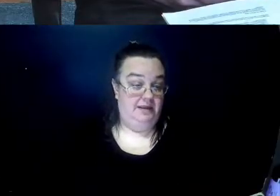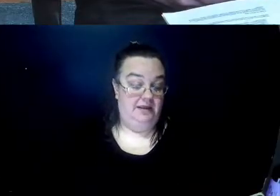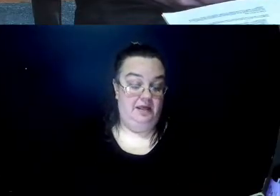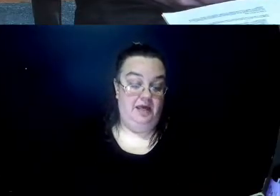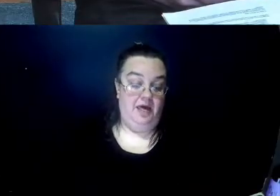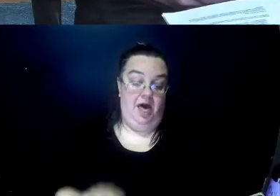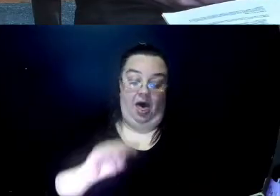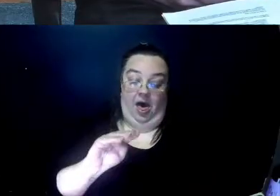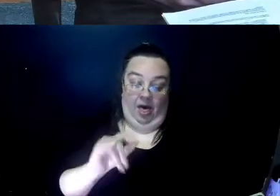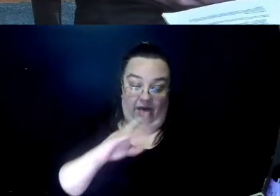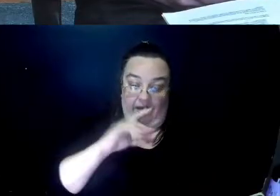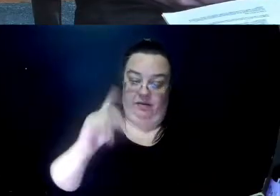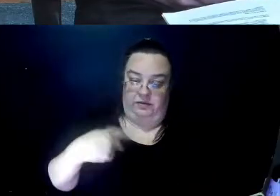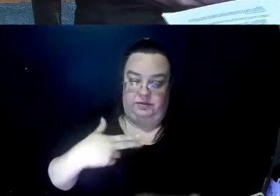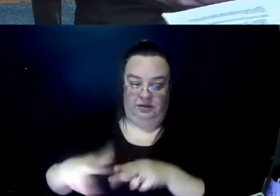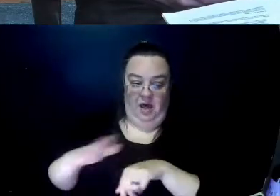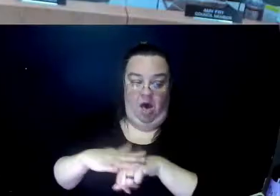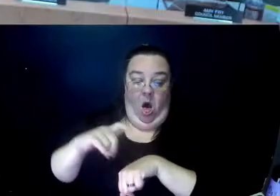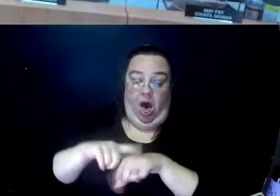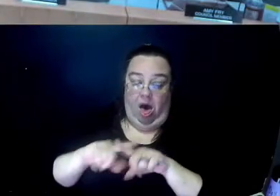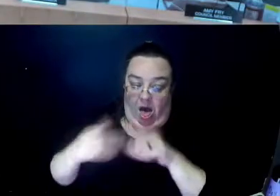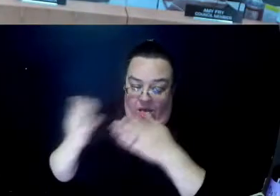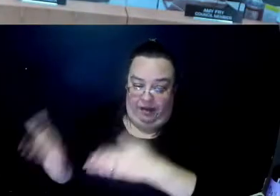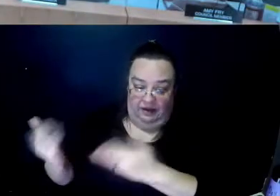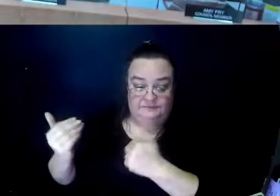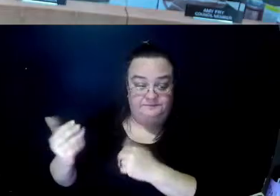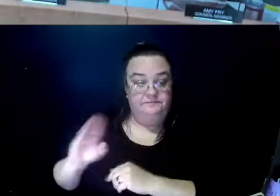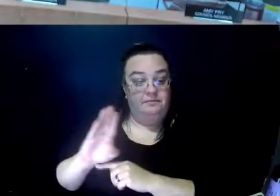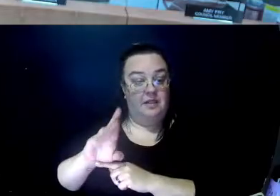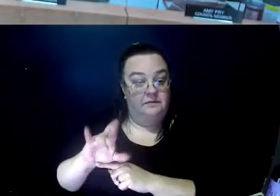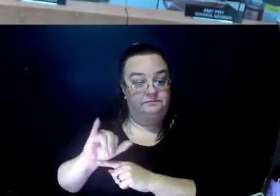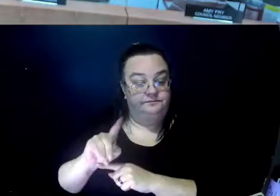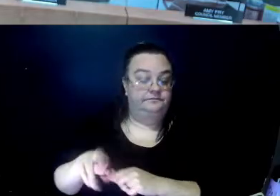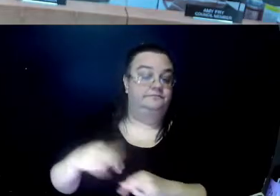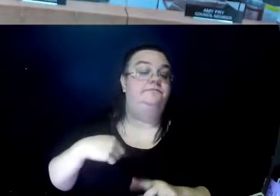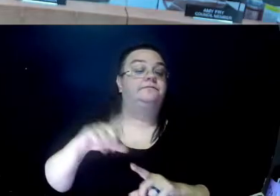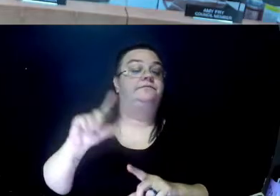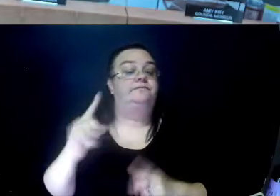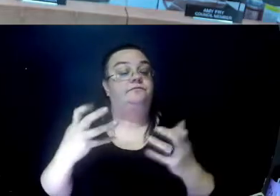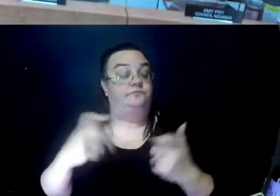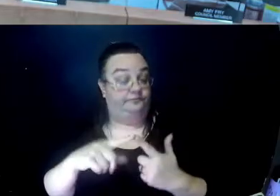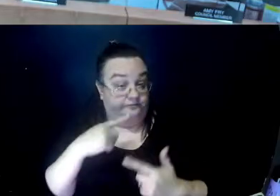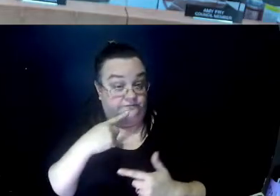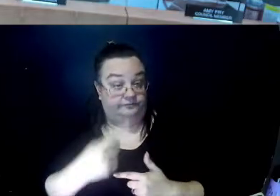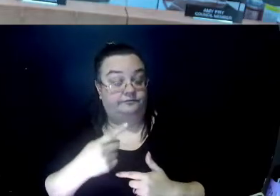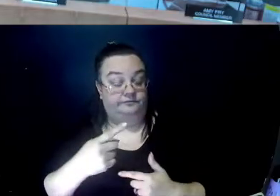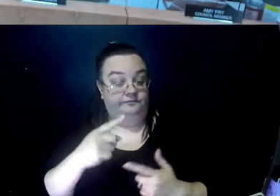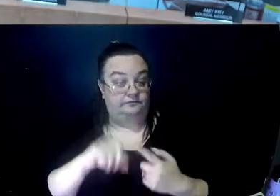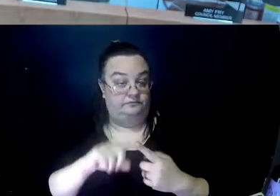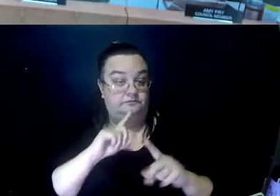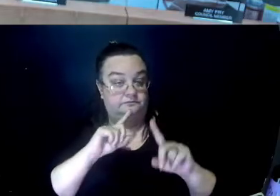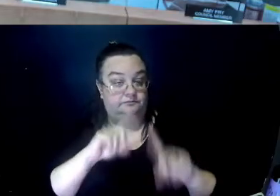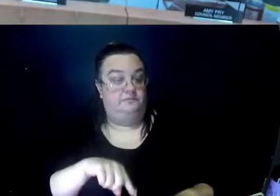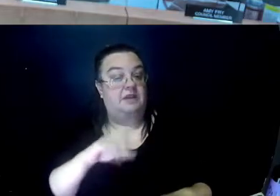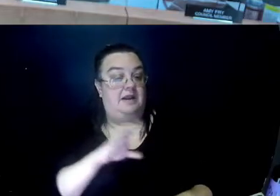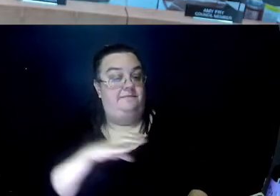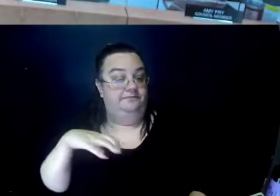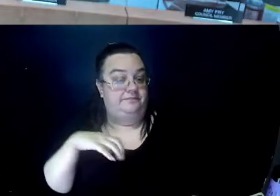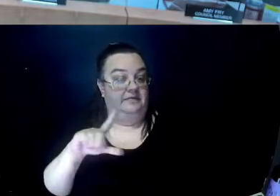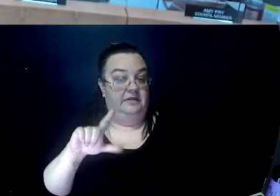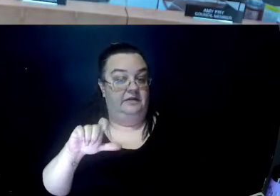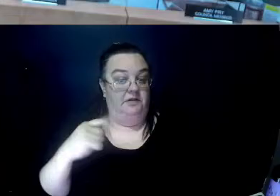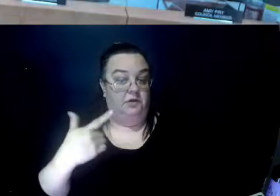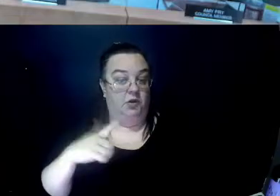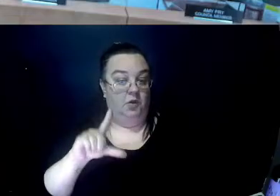Okay, we are short on time, but go ahead. I just wanted to say, to answer Councilmember LeGlowick's